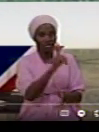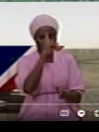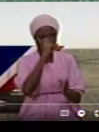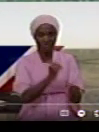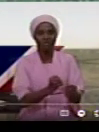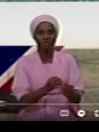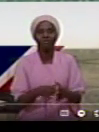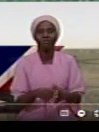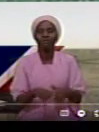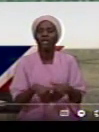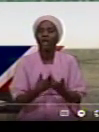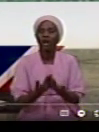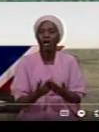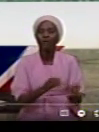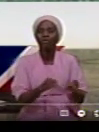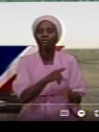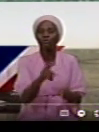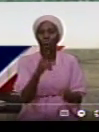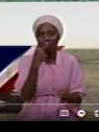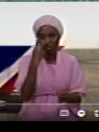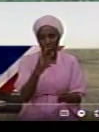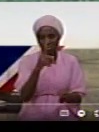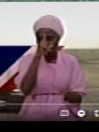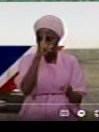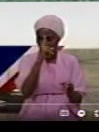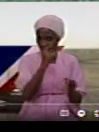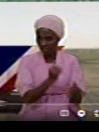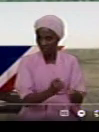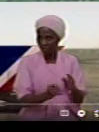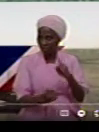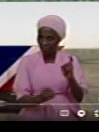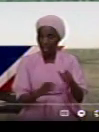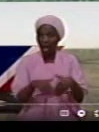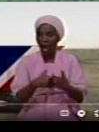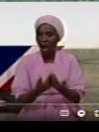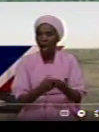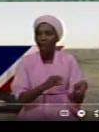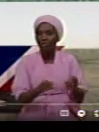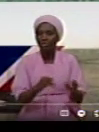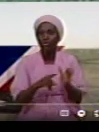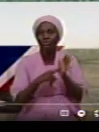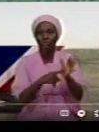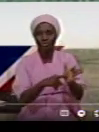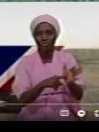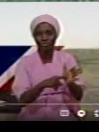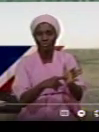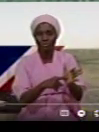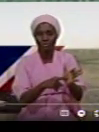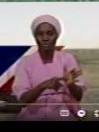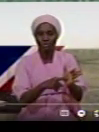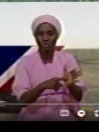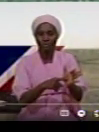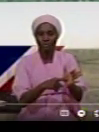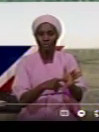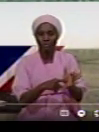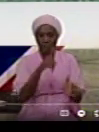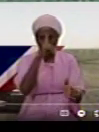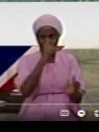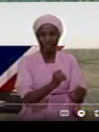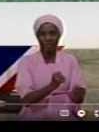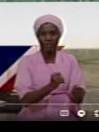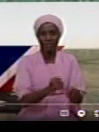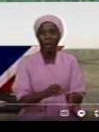How do you see faith? How do you show faith? By the words, by